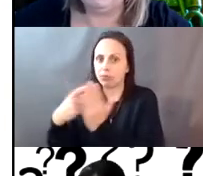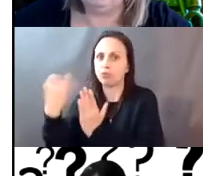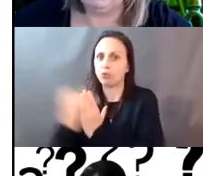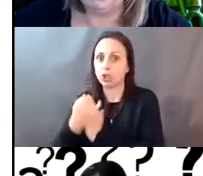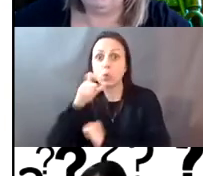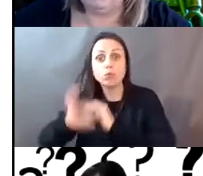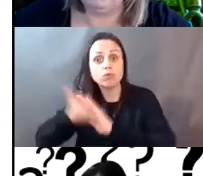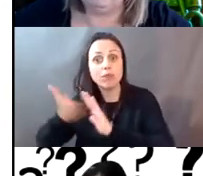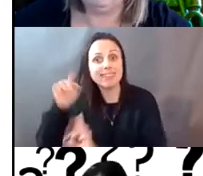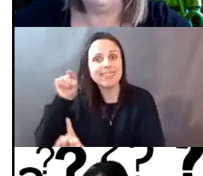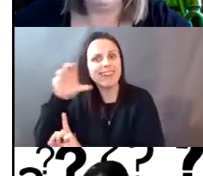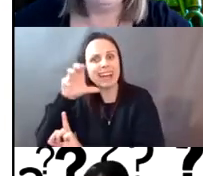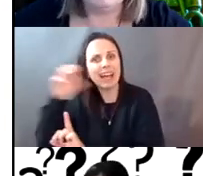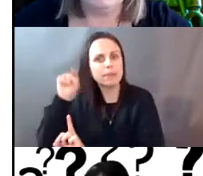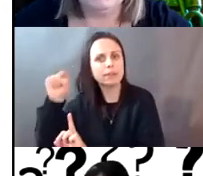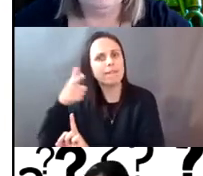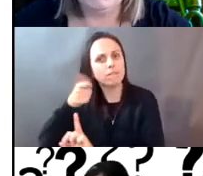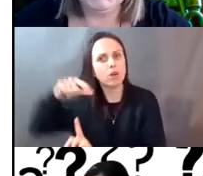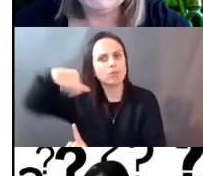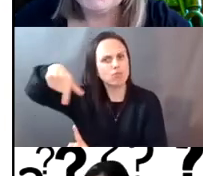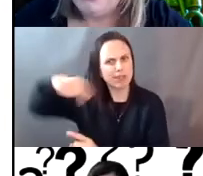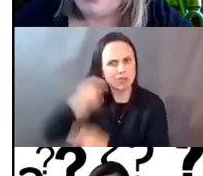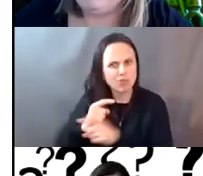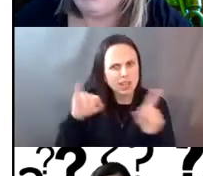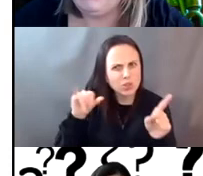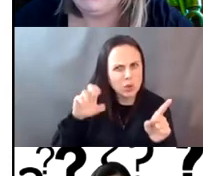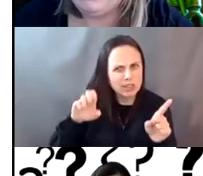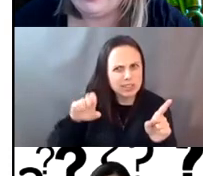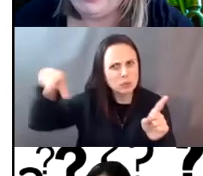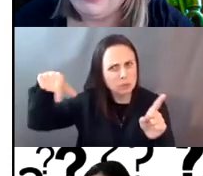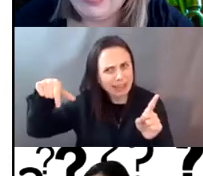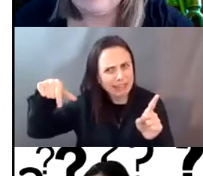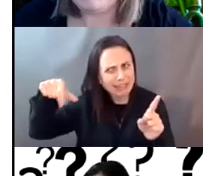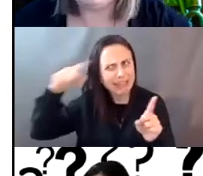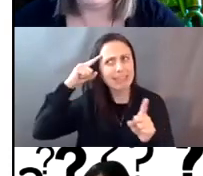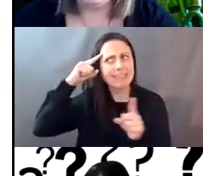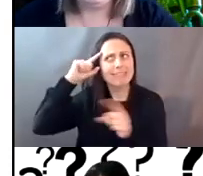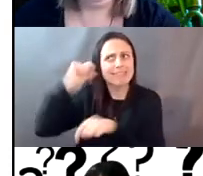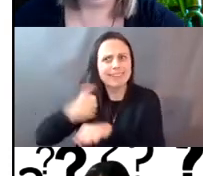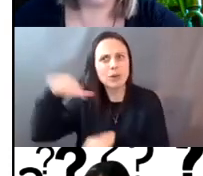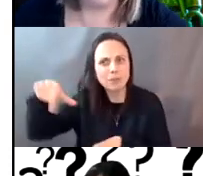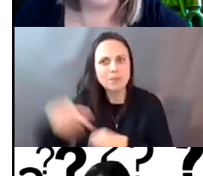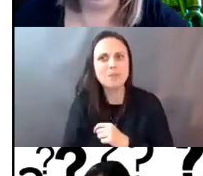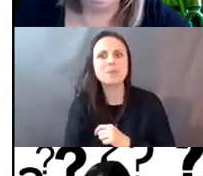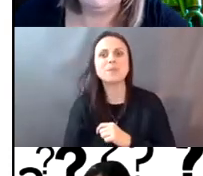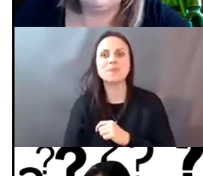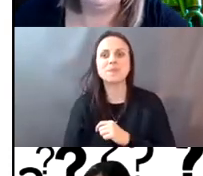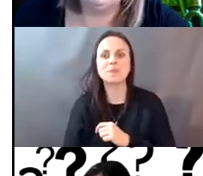a company out in Quebec. Isn't that right, Joyce? I want to say that that's where they're based.